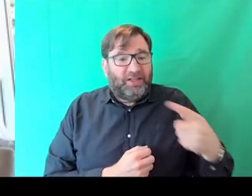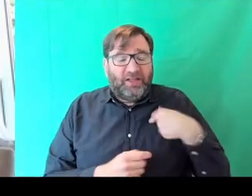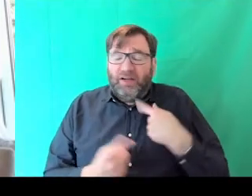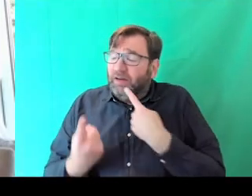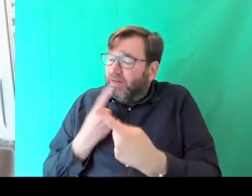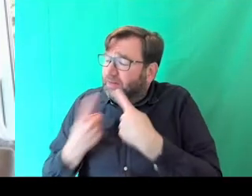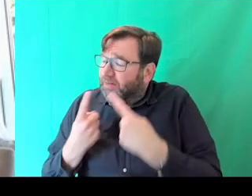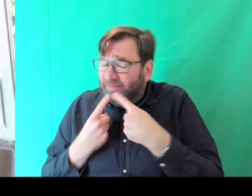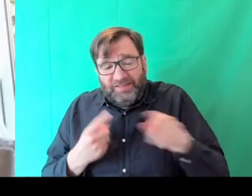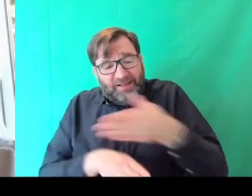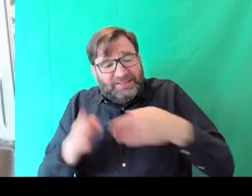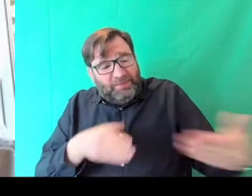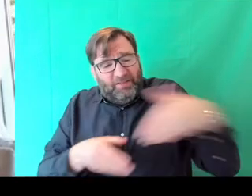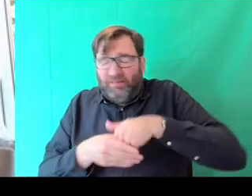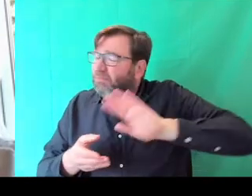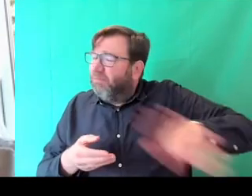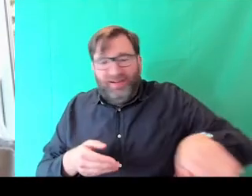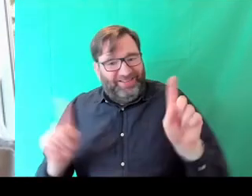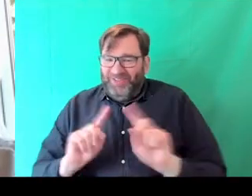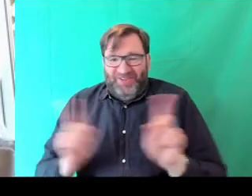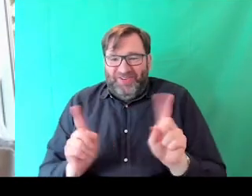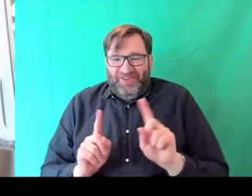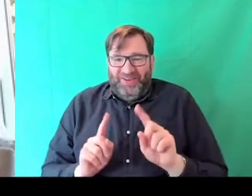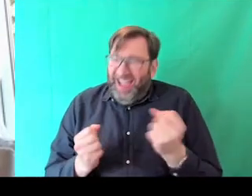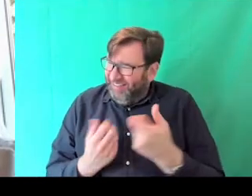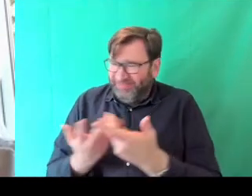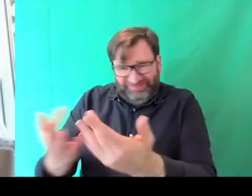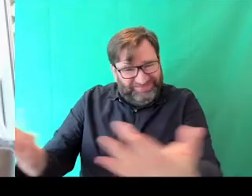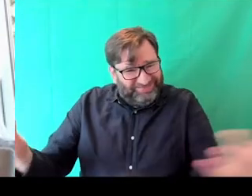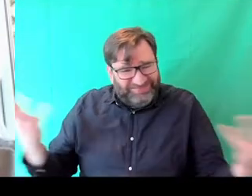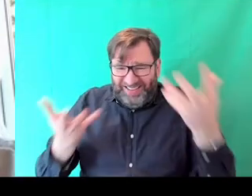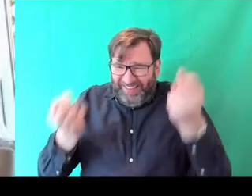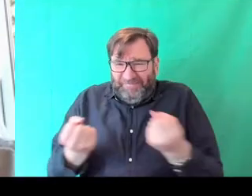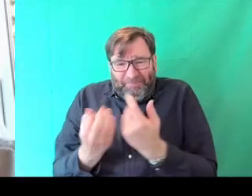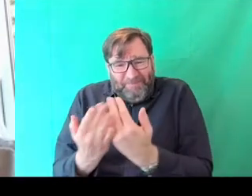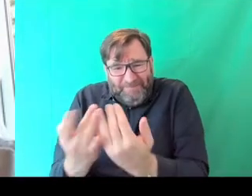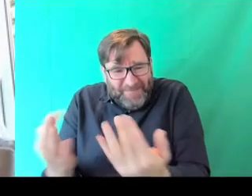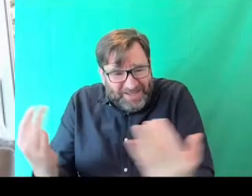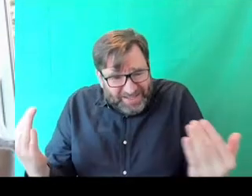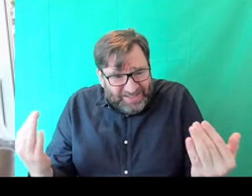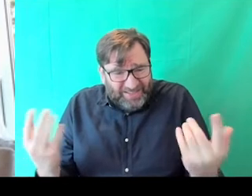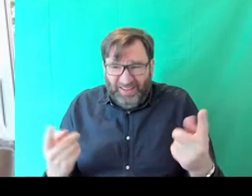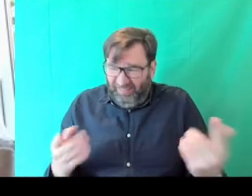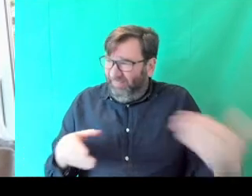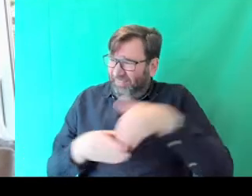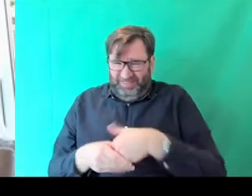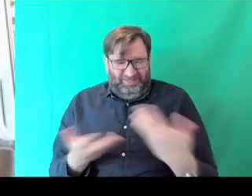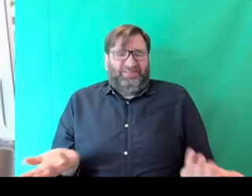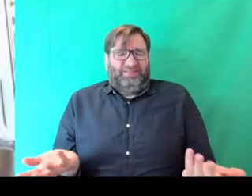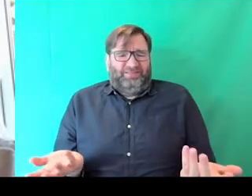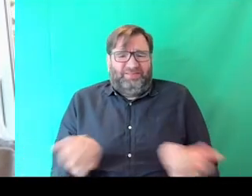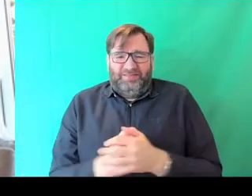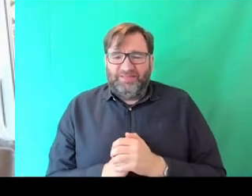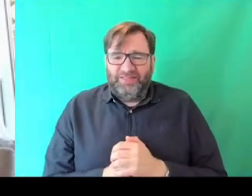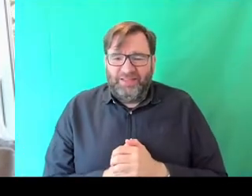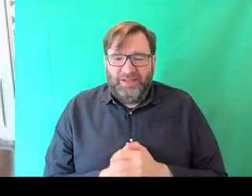have to listen. And so I think everyone's so excited and they want to hear the stories of Paralympians and how they got to where they are, but